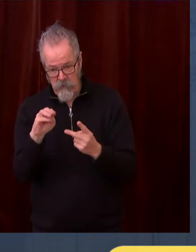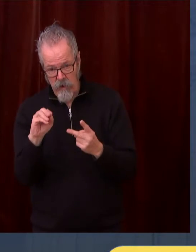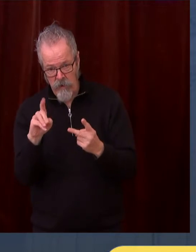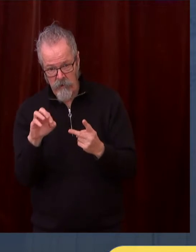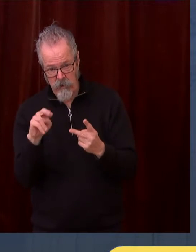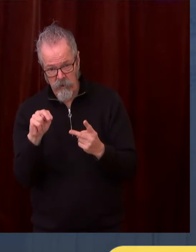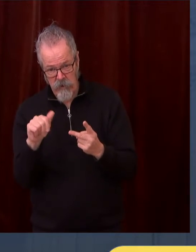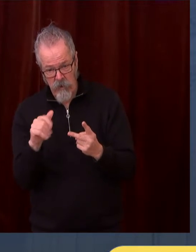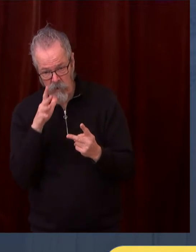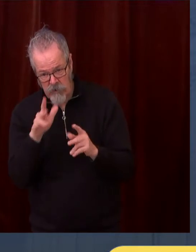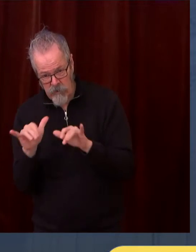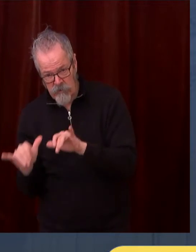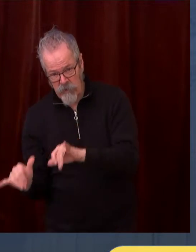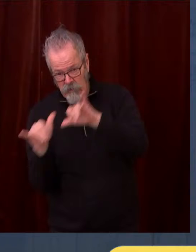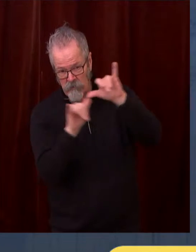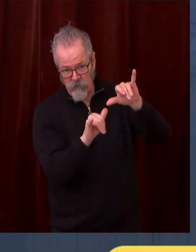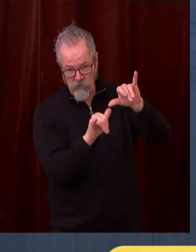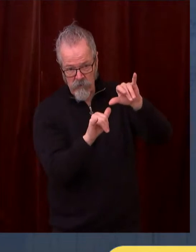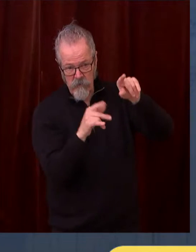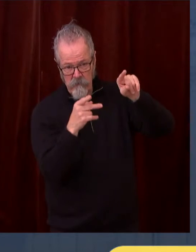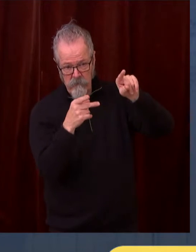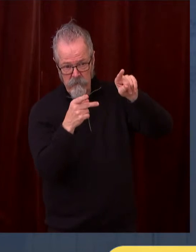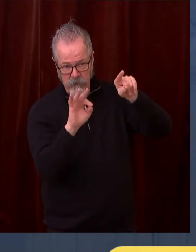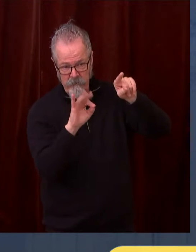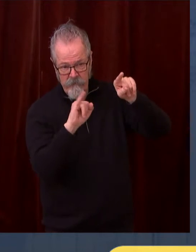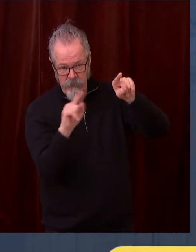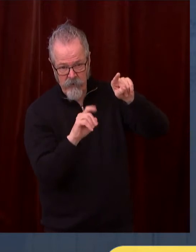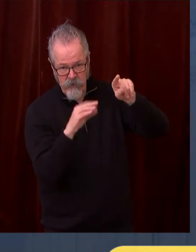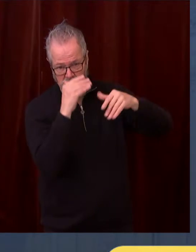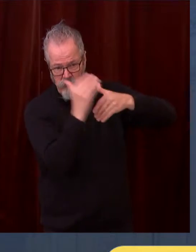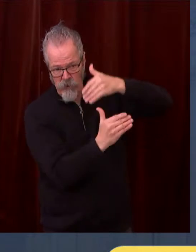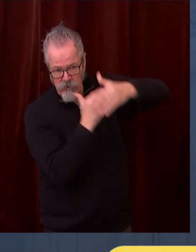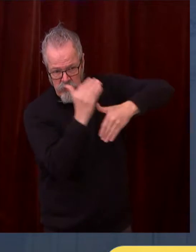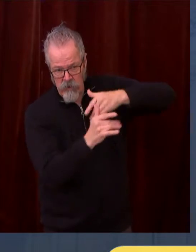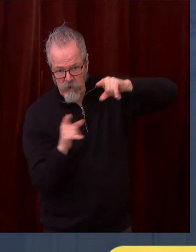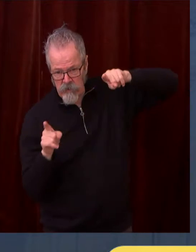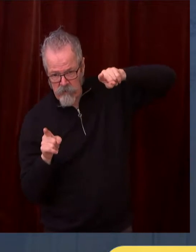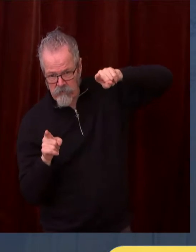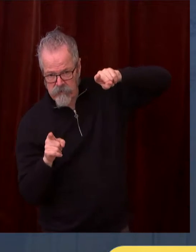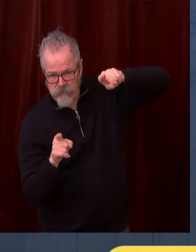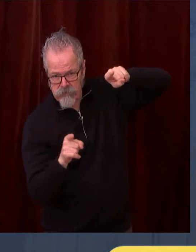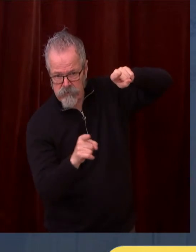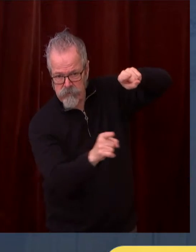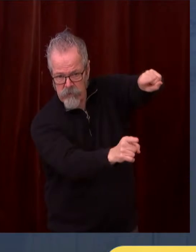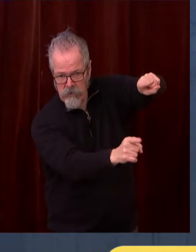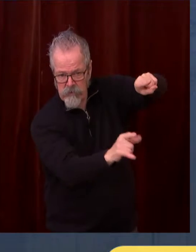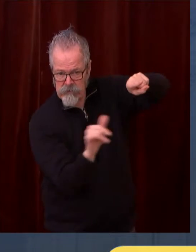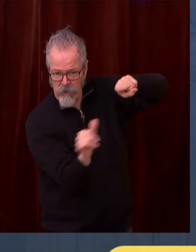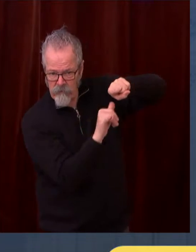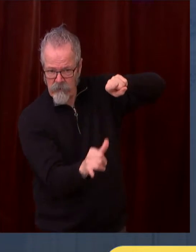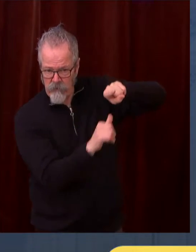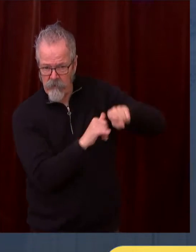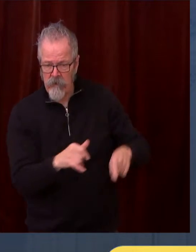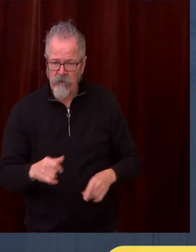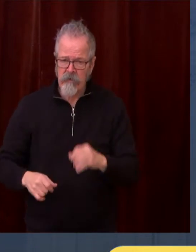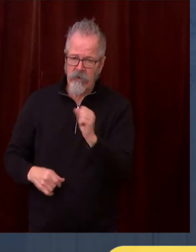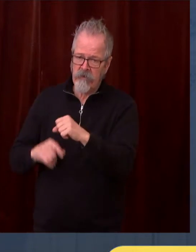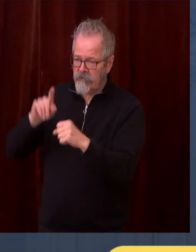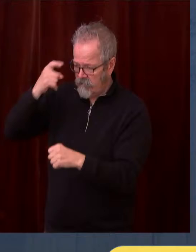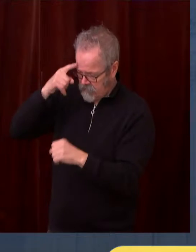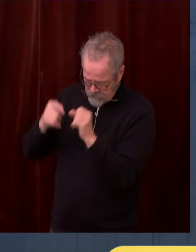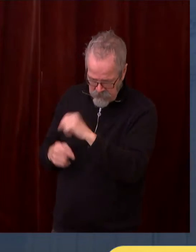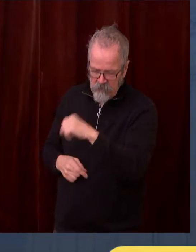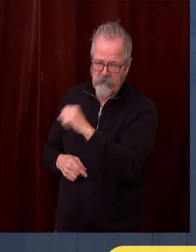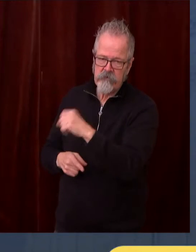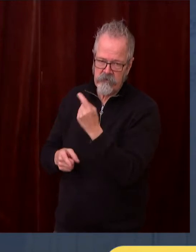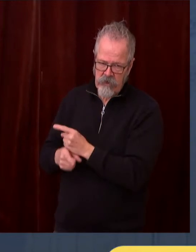similar process with similar rapidity, which we're really, really happy about. Michelle, do you want to address potential dates in that